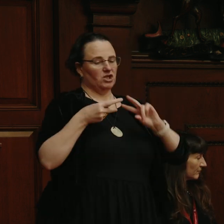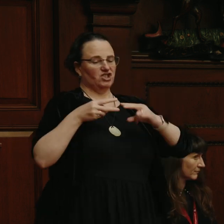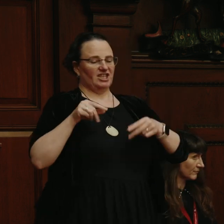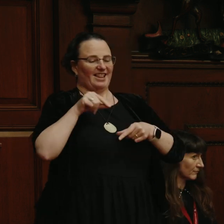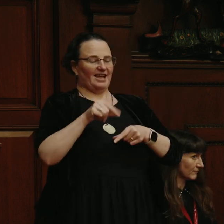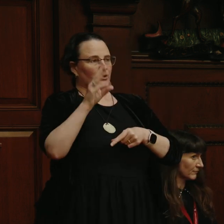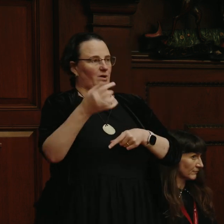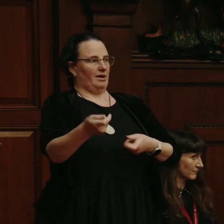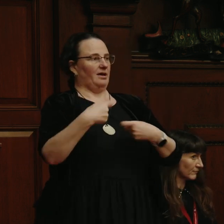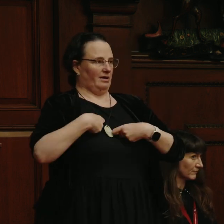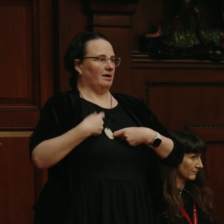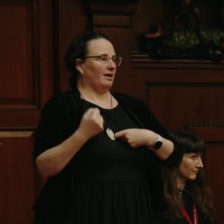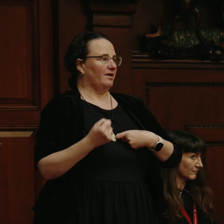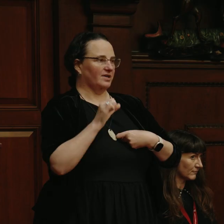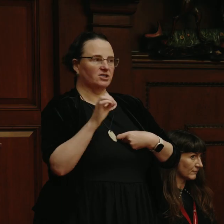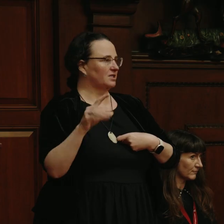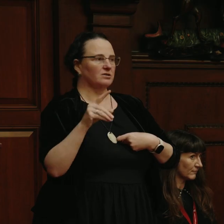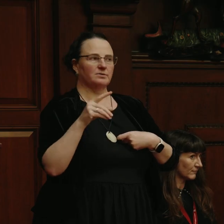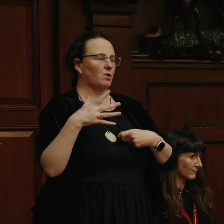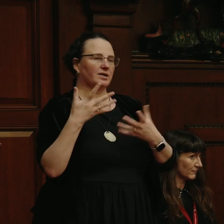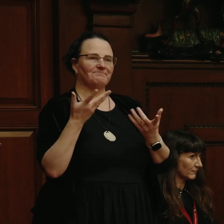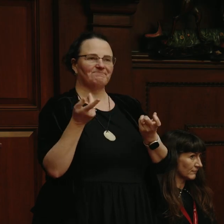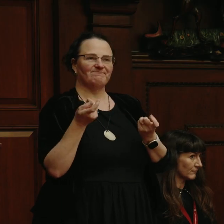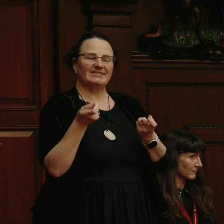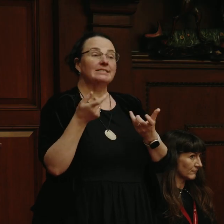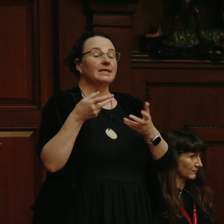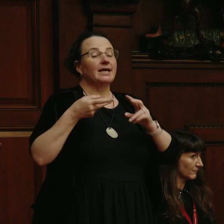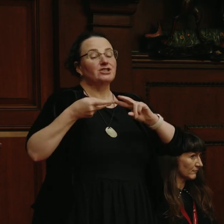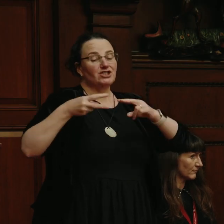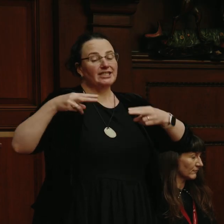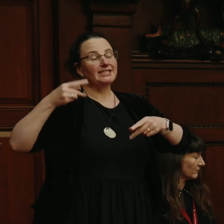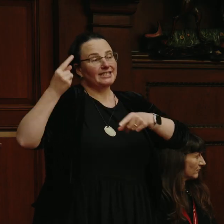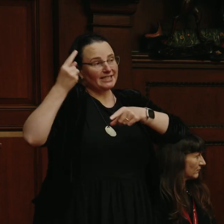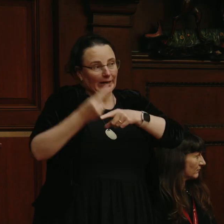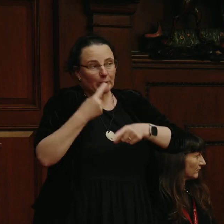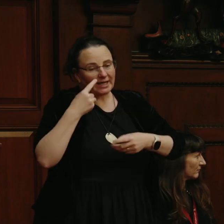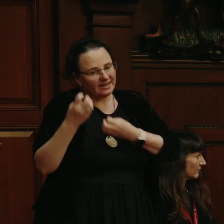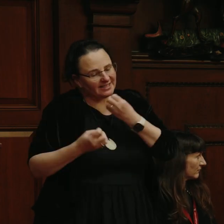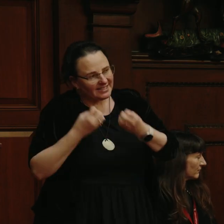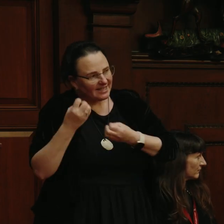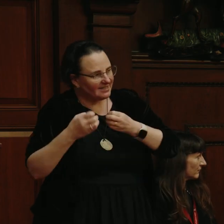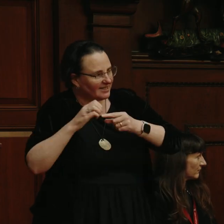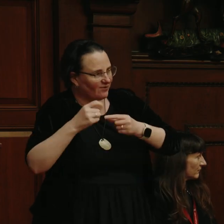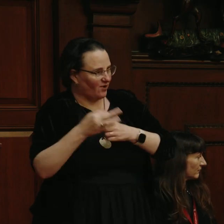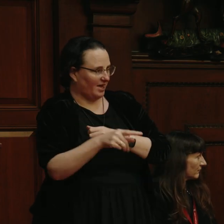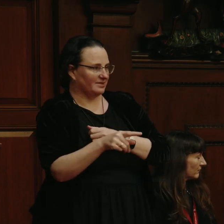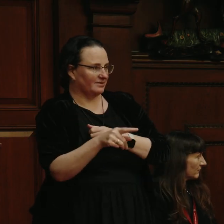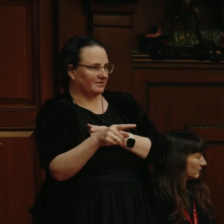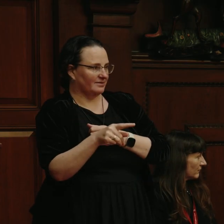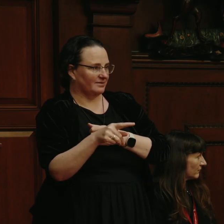more nuanced and complicated. So genes are there, but we can't test you for them.